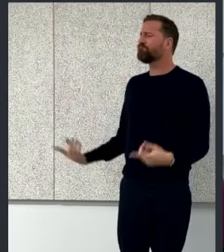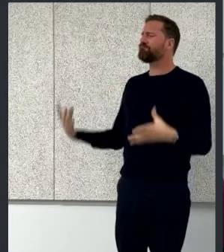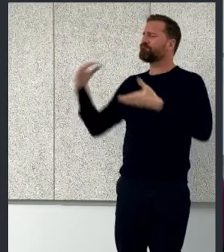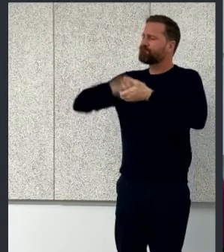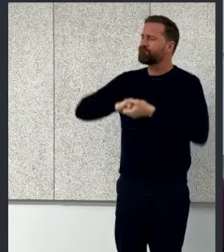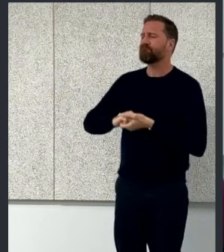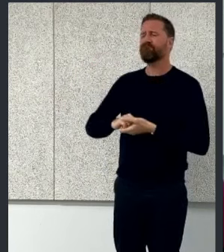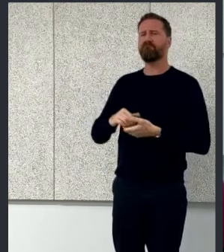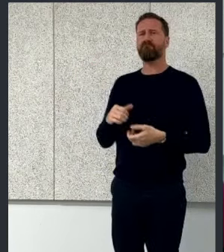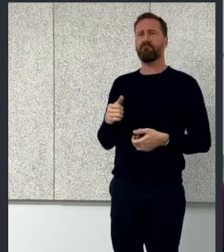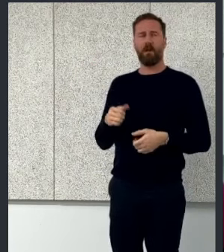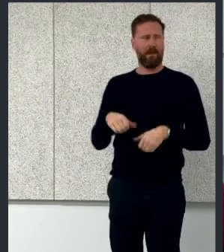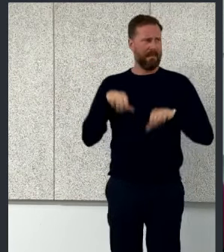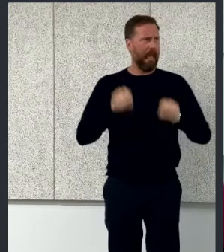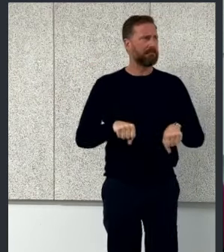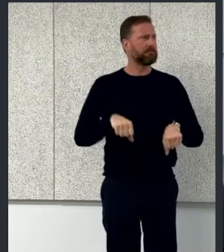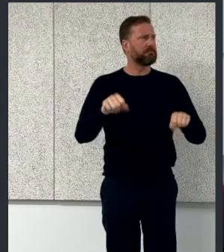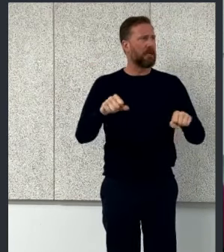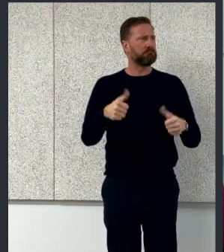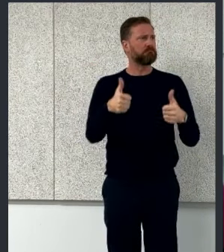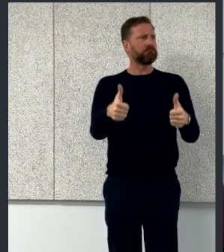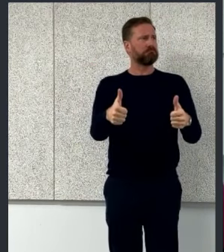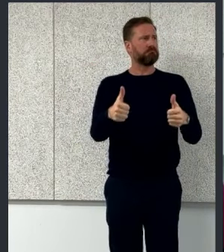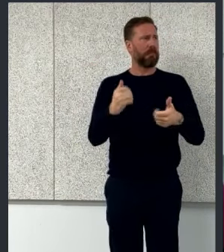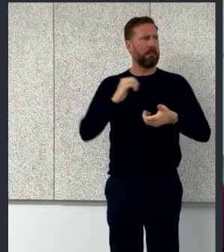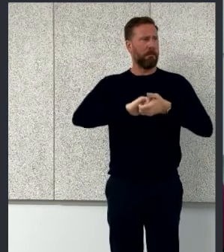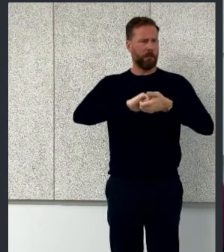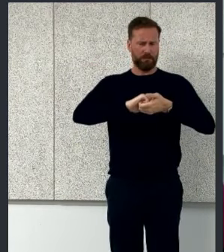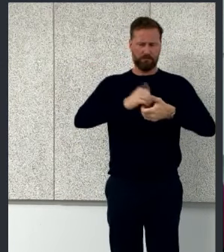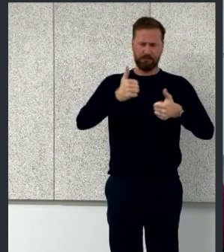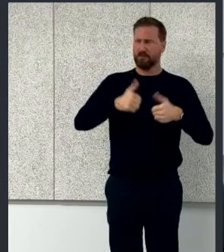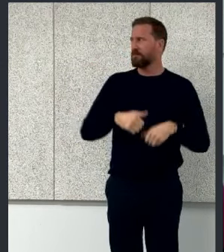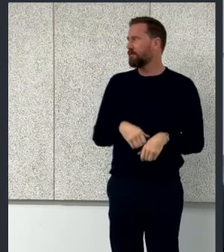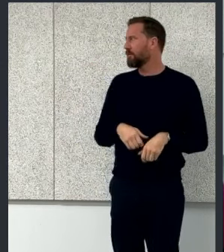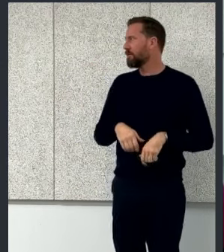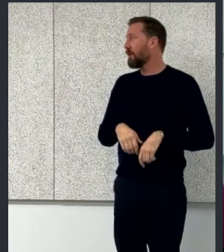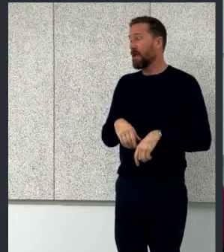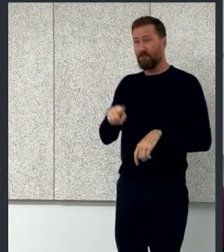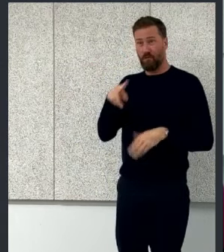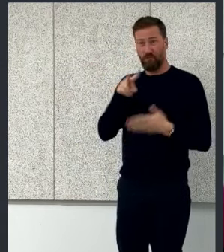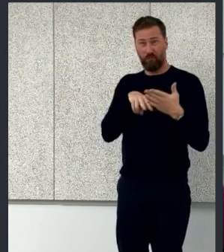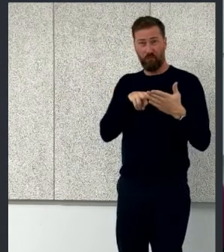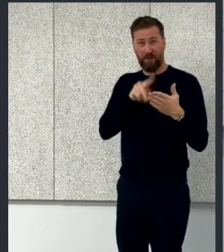to collaboration. Yeah. And there's, everyone hasn't read the Todd London on HowlRound.